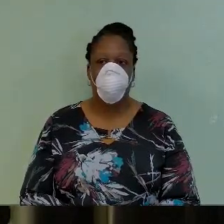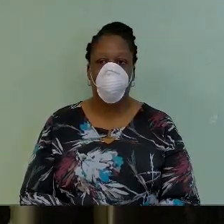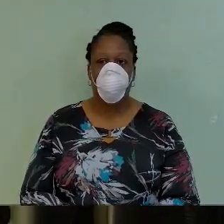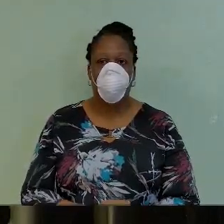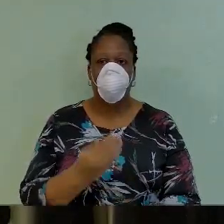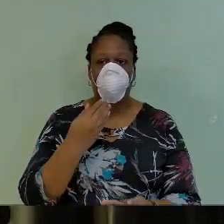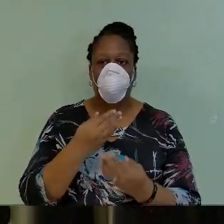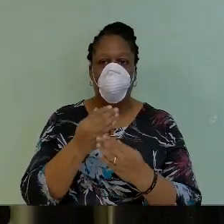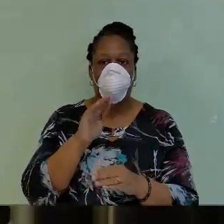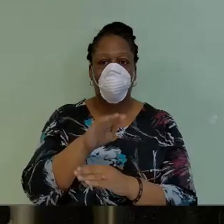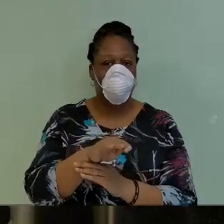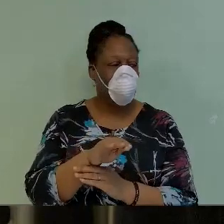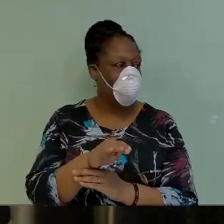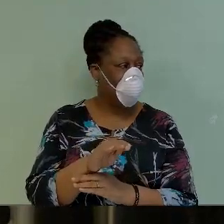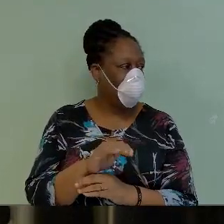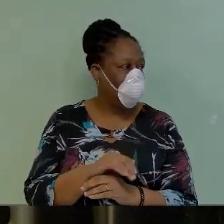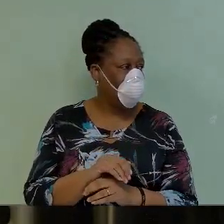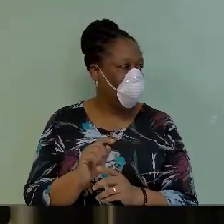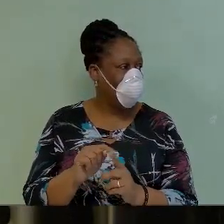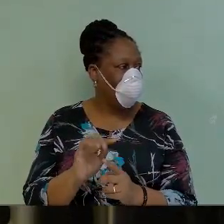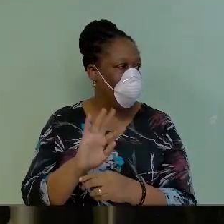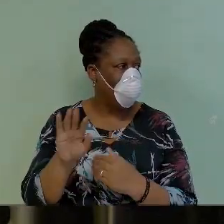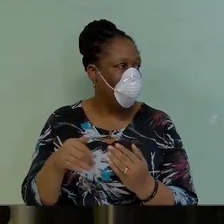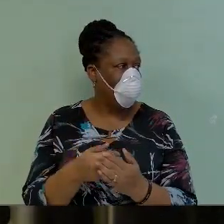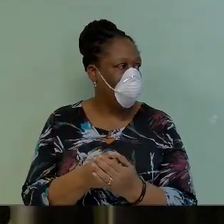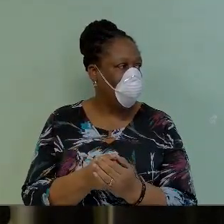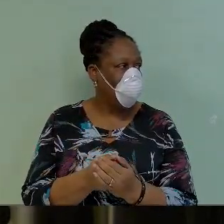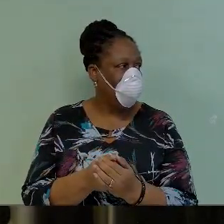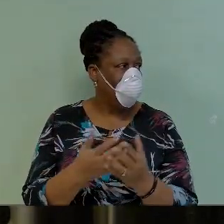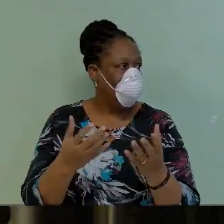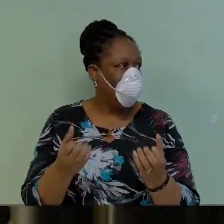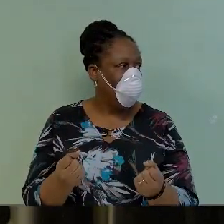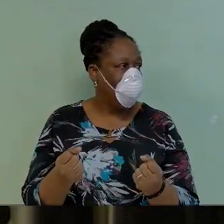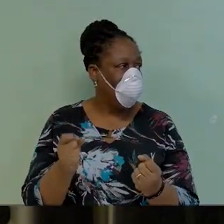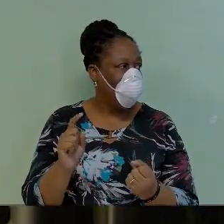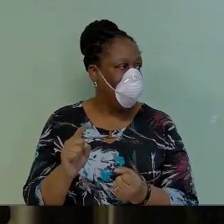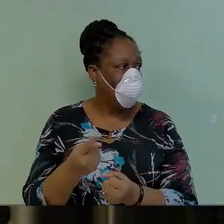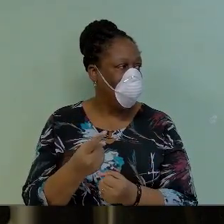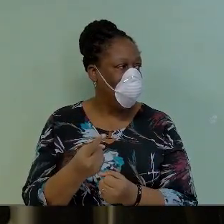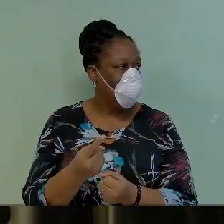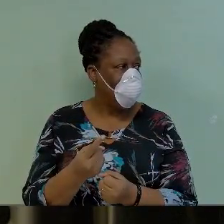Good afternoon and greetings to all. I would first like to